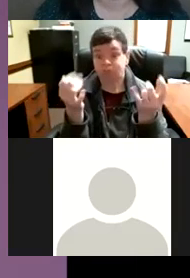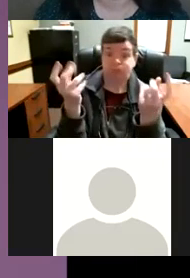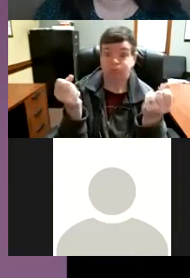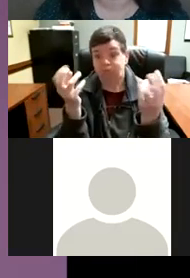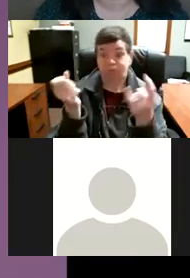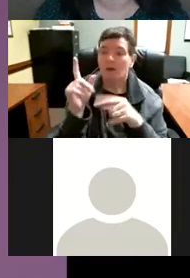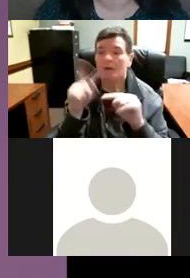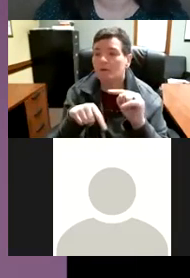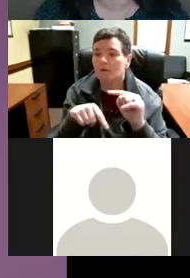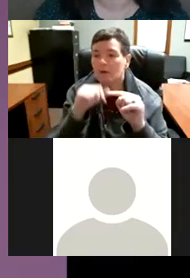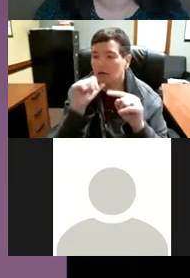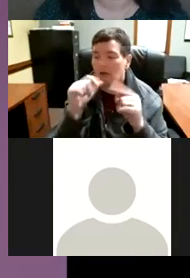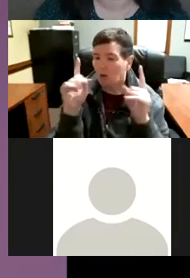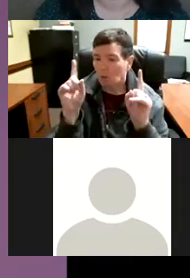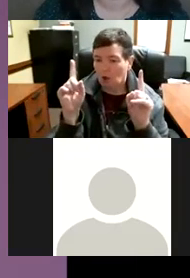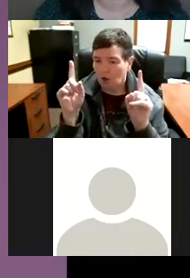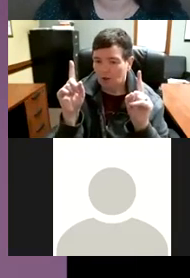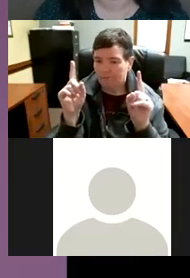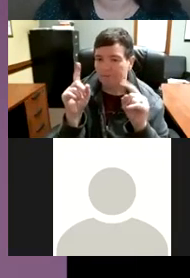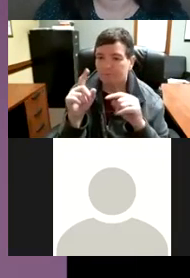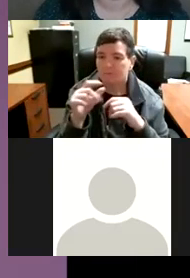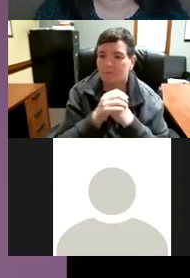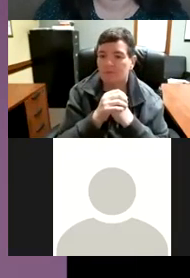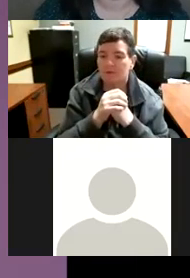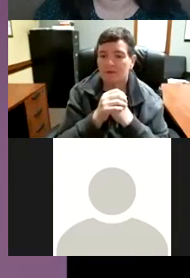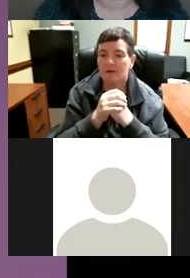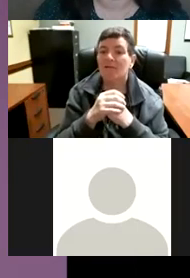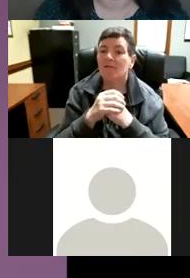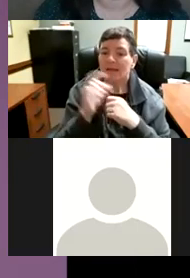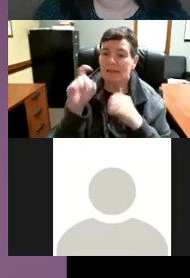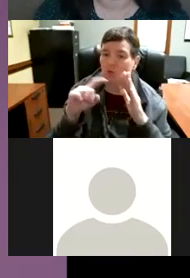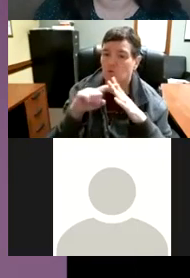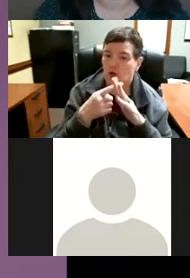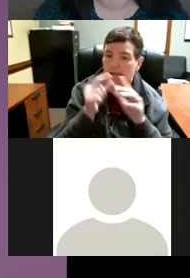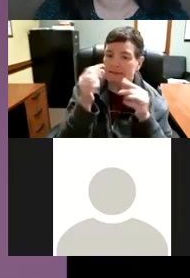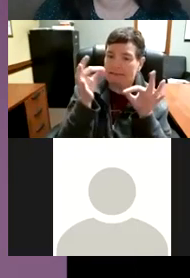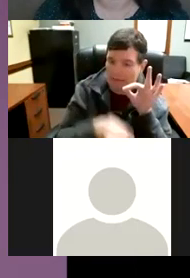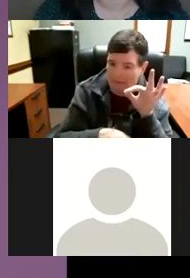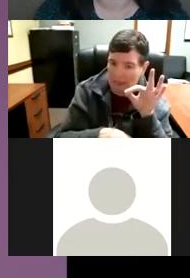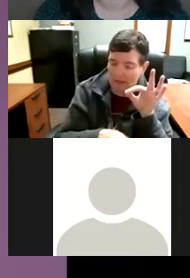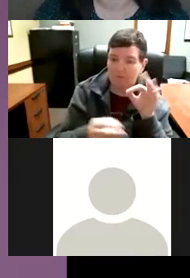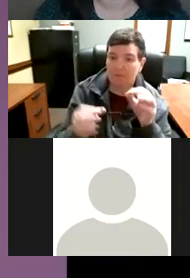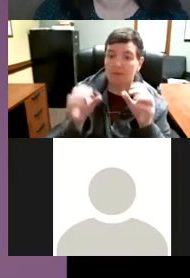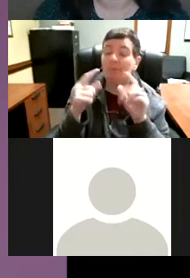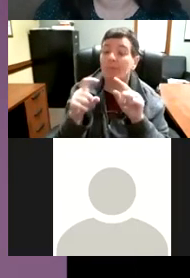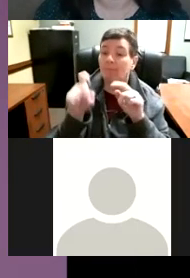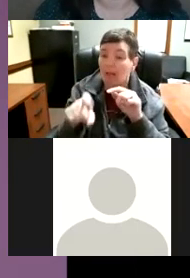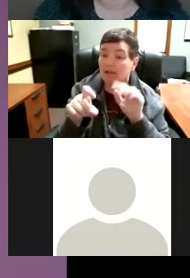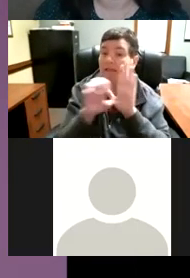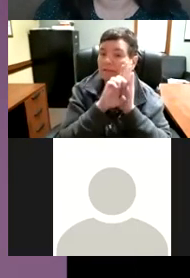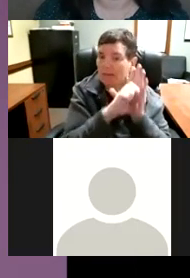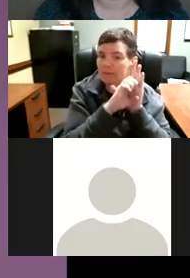immediately start producing, 1, 2, and 3 word phrases. They have to get a lot of those examples